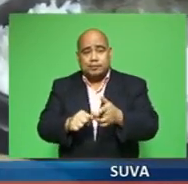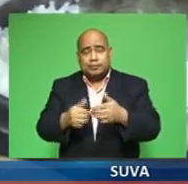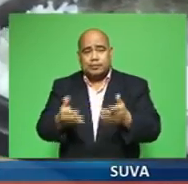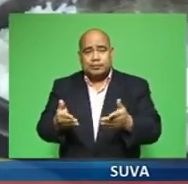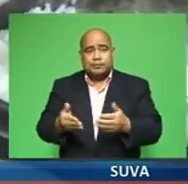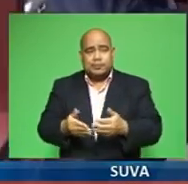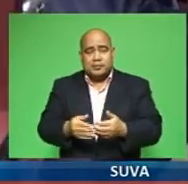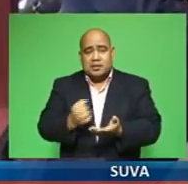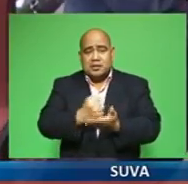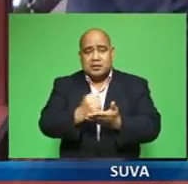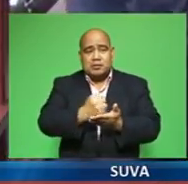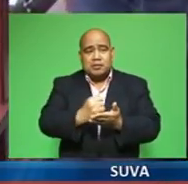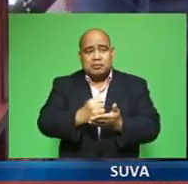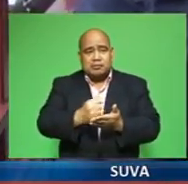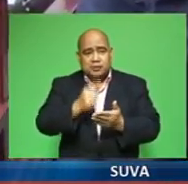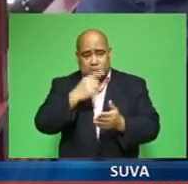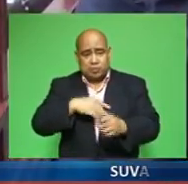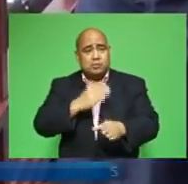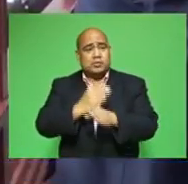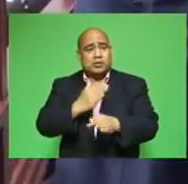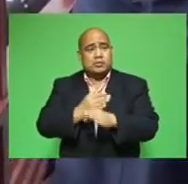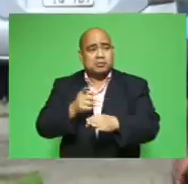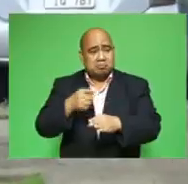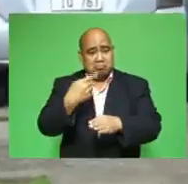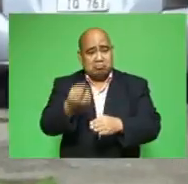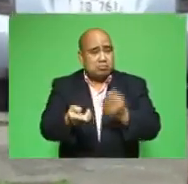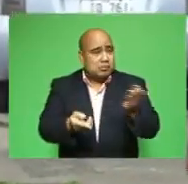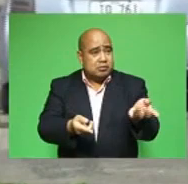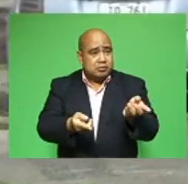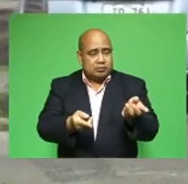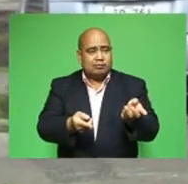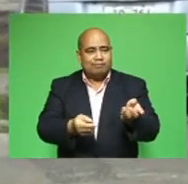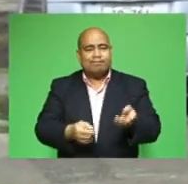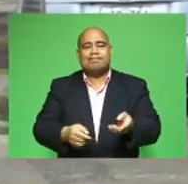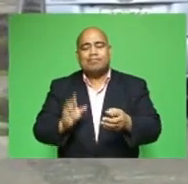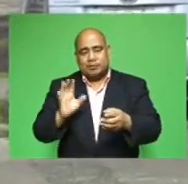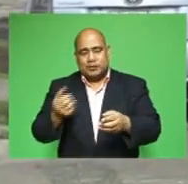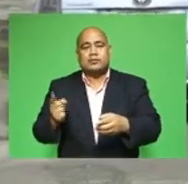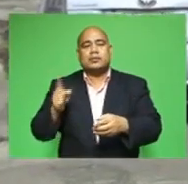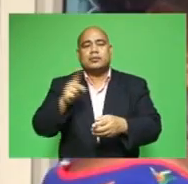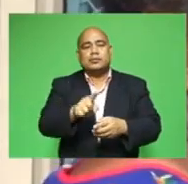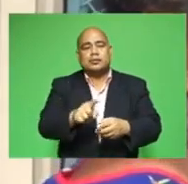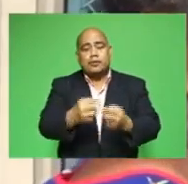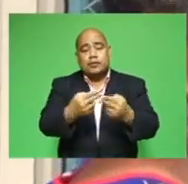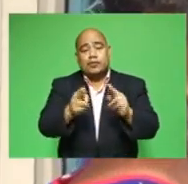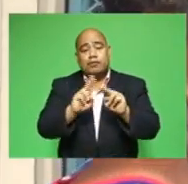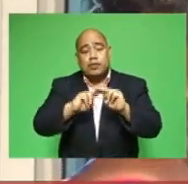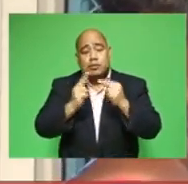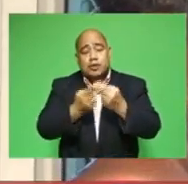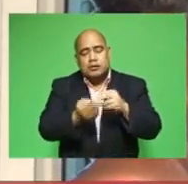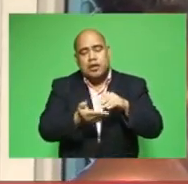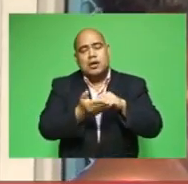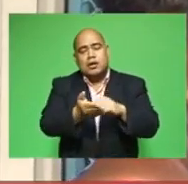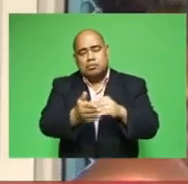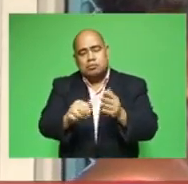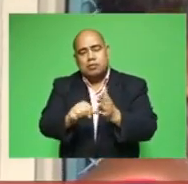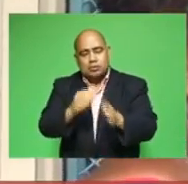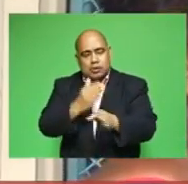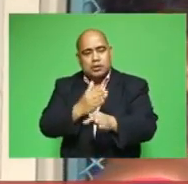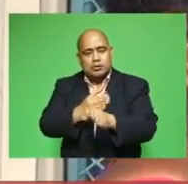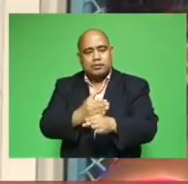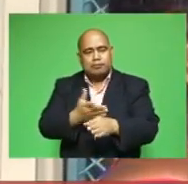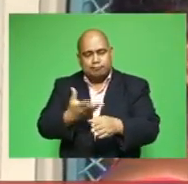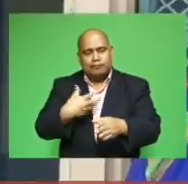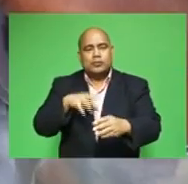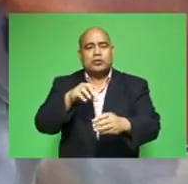For Lavinia Saurara, it's about pulling your weight and being there for family in hard times. Whatever I earn here